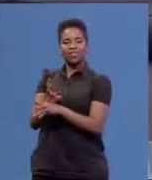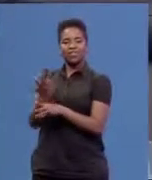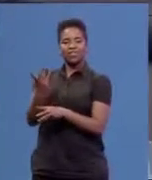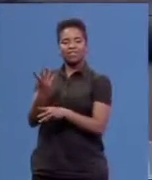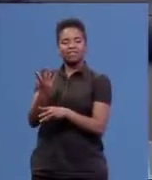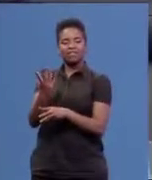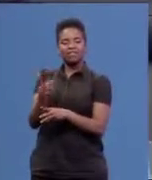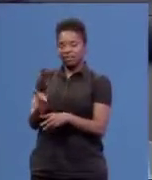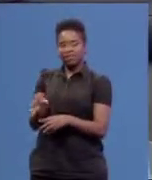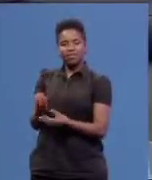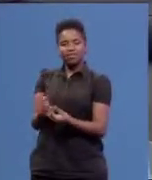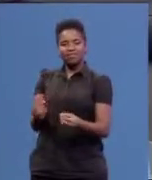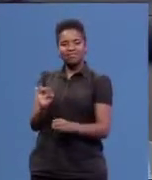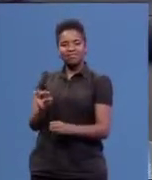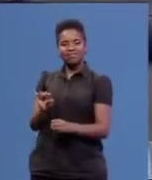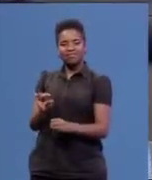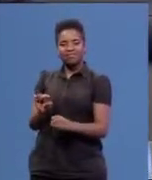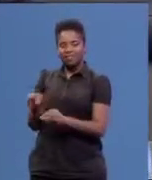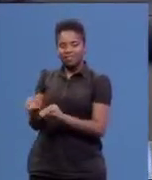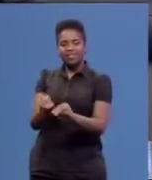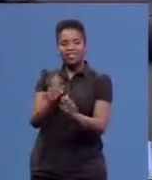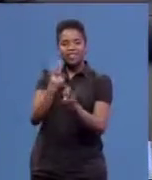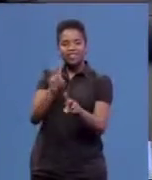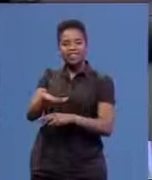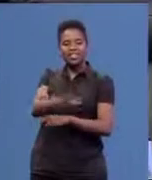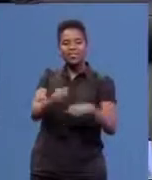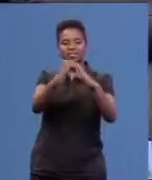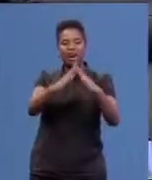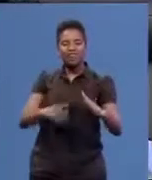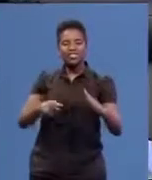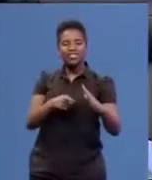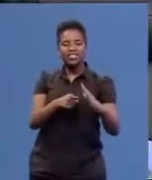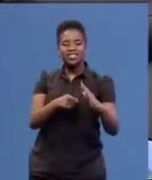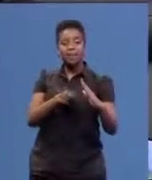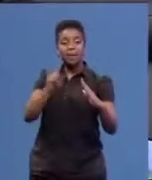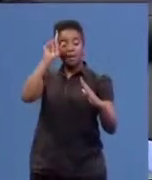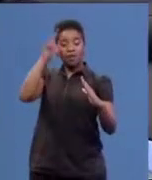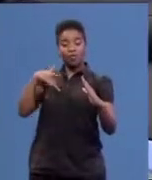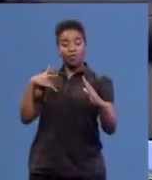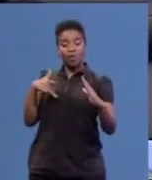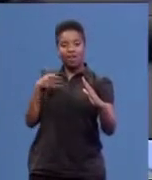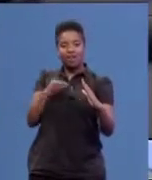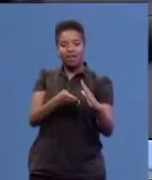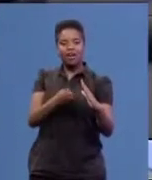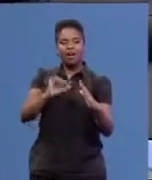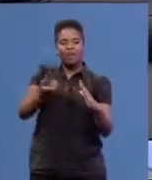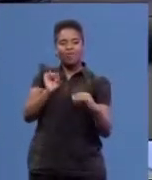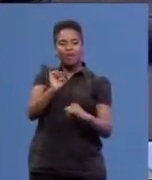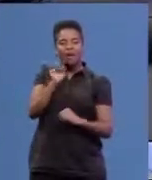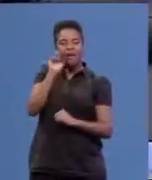dying. And to an extent, yokubana, we must be responsible again. We must explain ebantwaneni bani utata uMandela